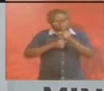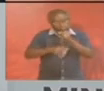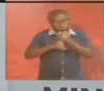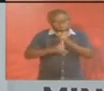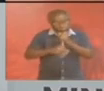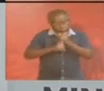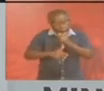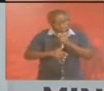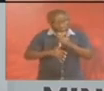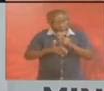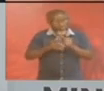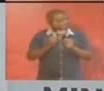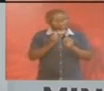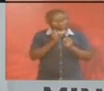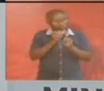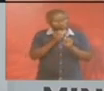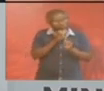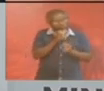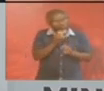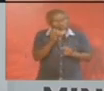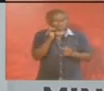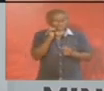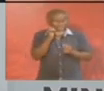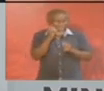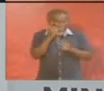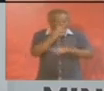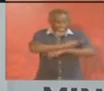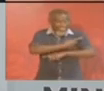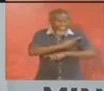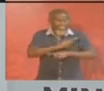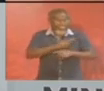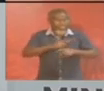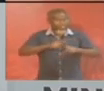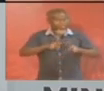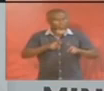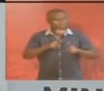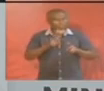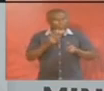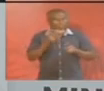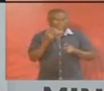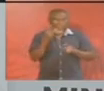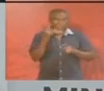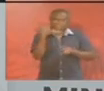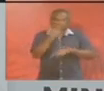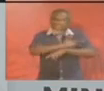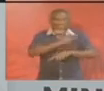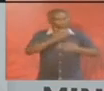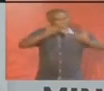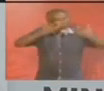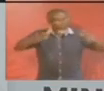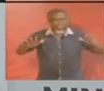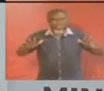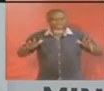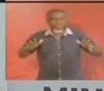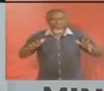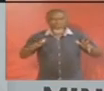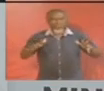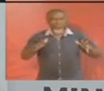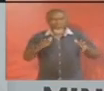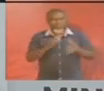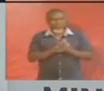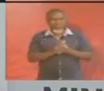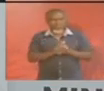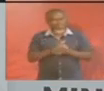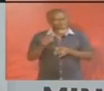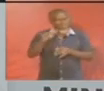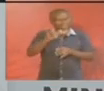Most instances, think everything would have resolved within 48 to 72 hours, which is as per the phase 3 trials that we are seeing all over the world